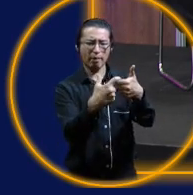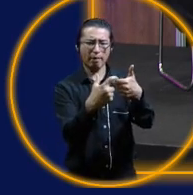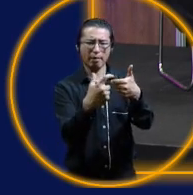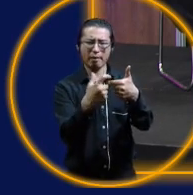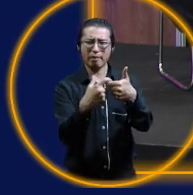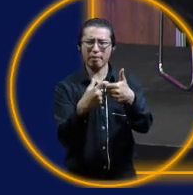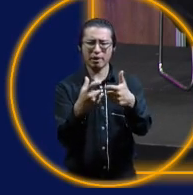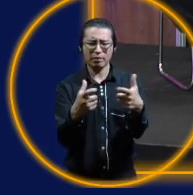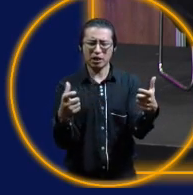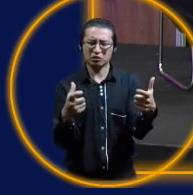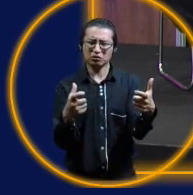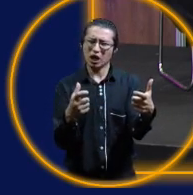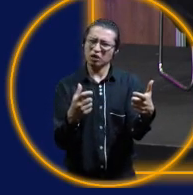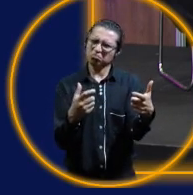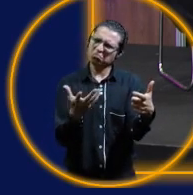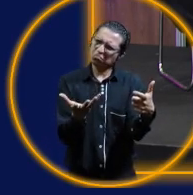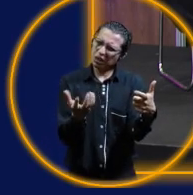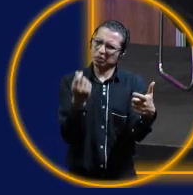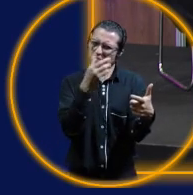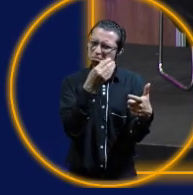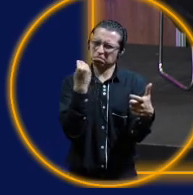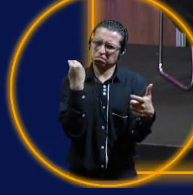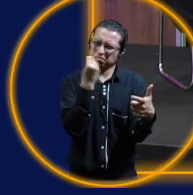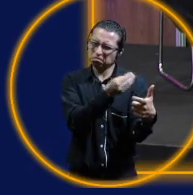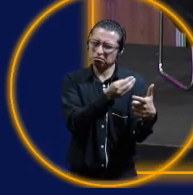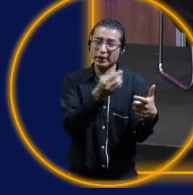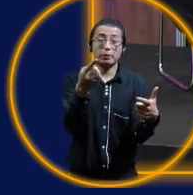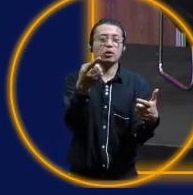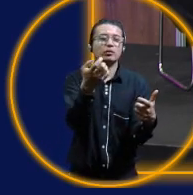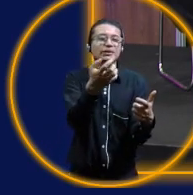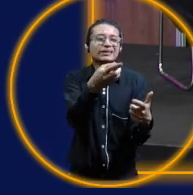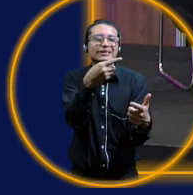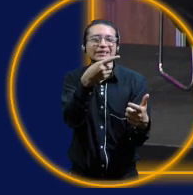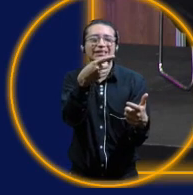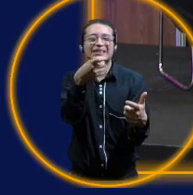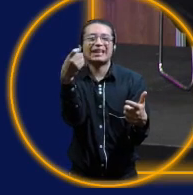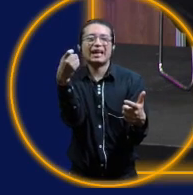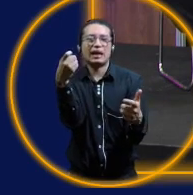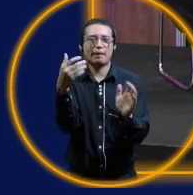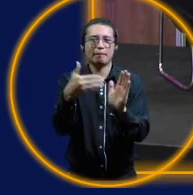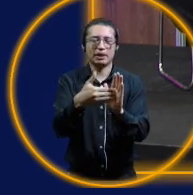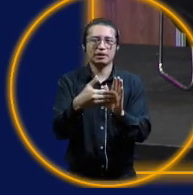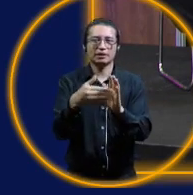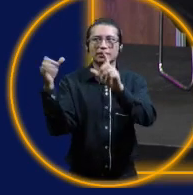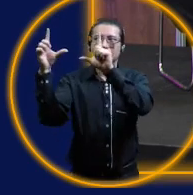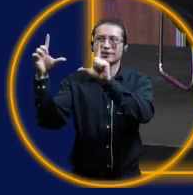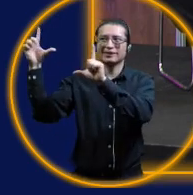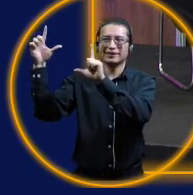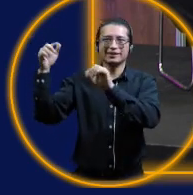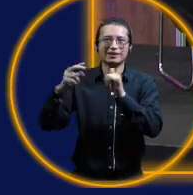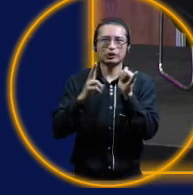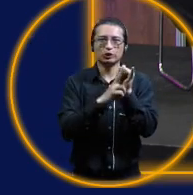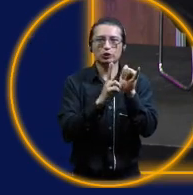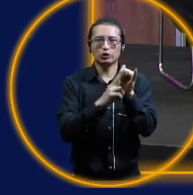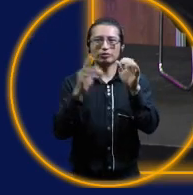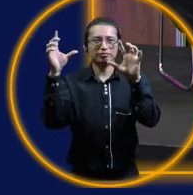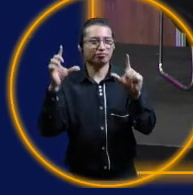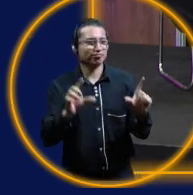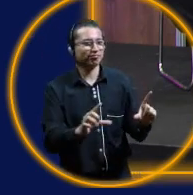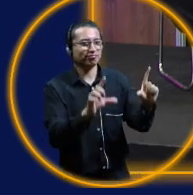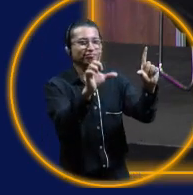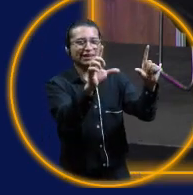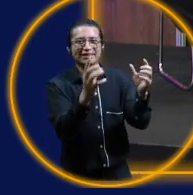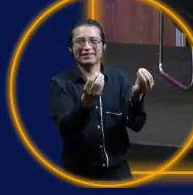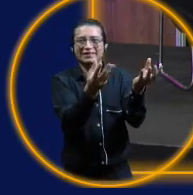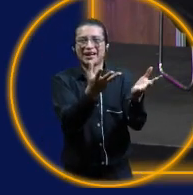YouTube subscriber silver plaque, and I left it at my parents' house. I didn't even look at it.